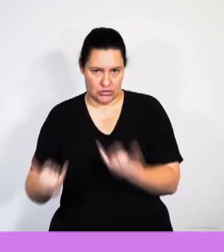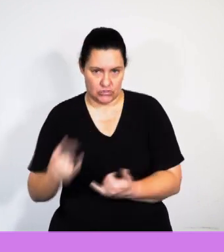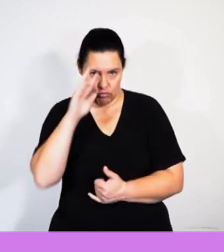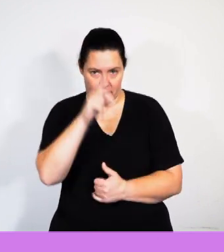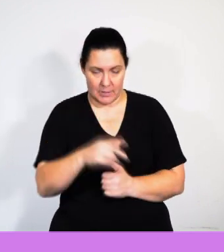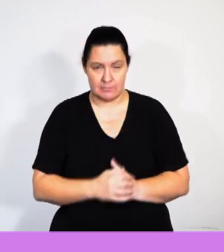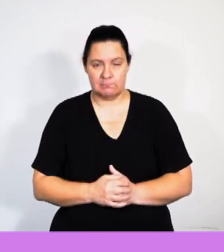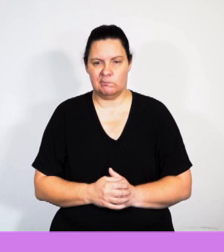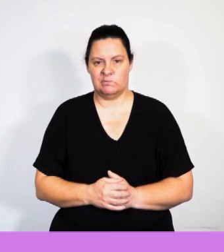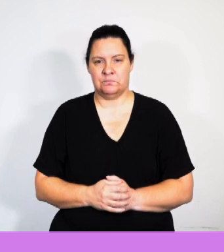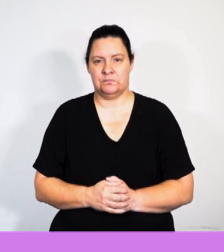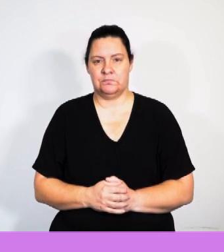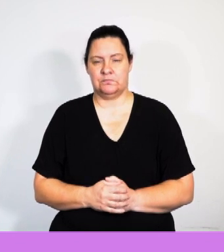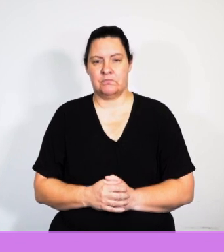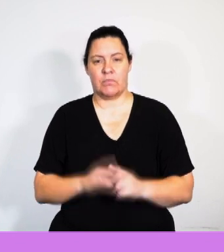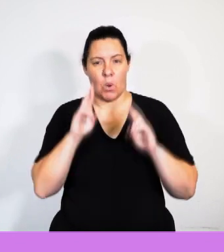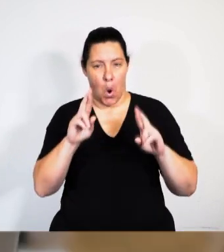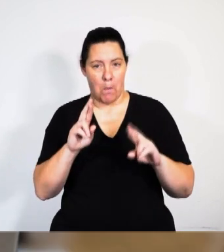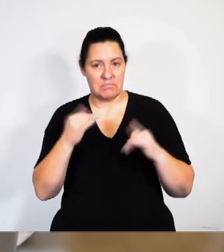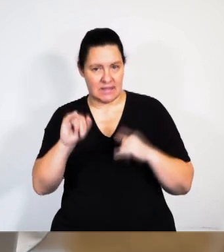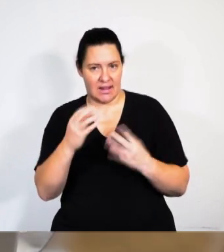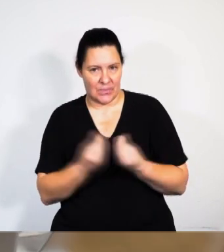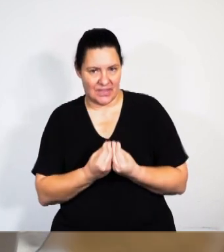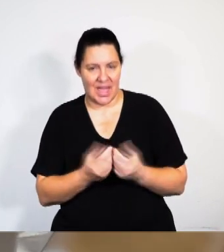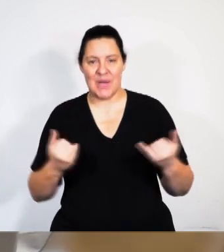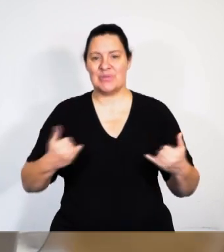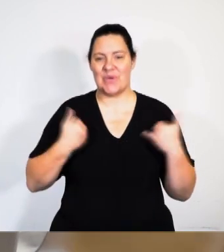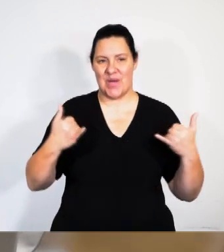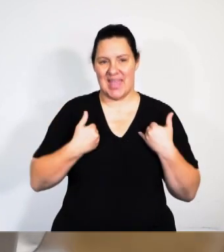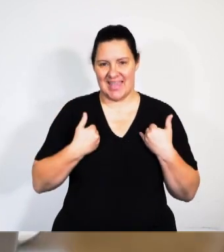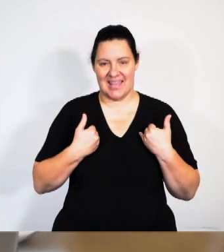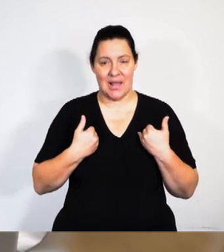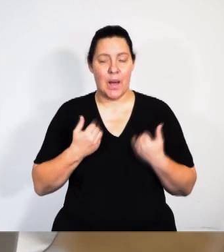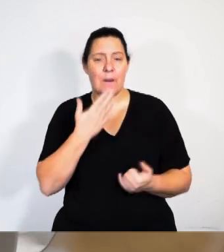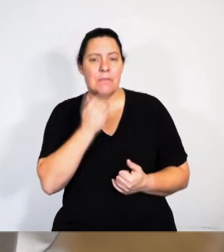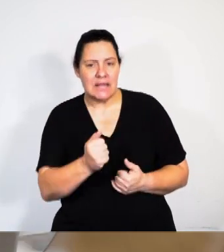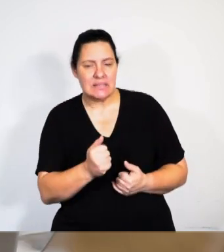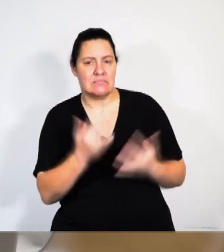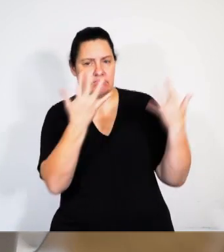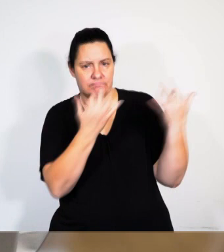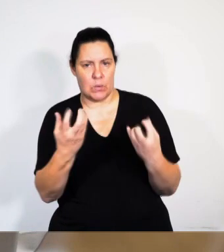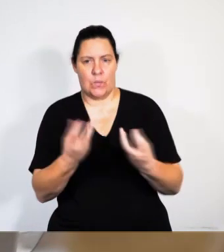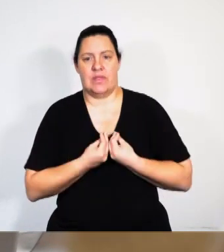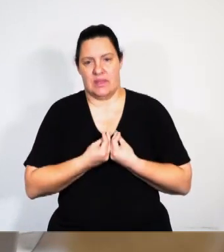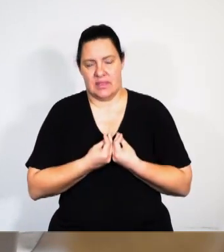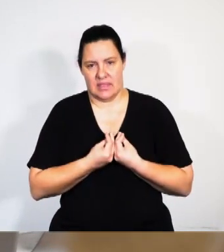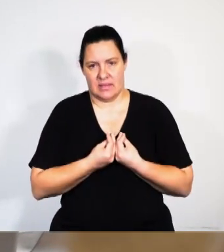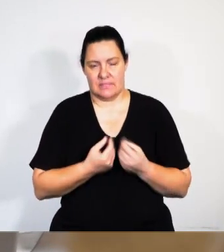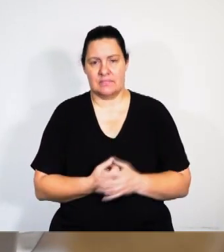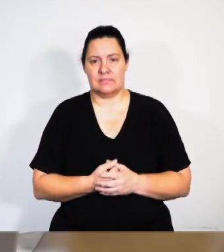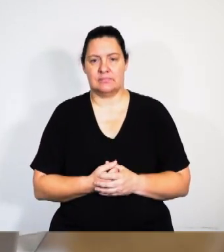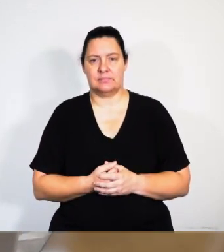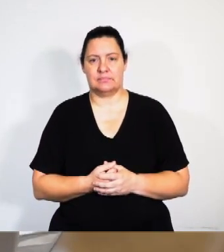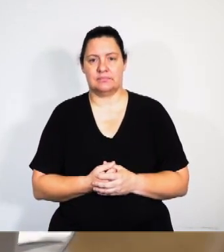in milliliters. I hope you are still with me and enjoying, and please do calculations out